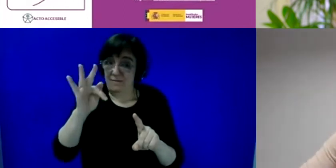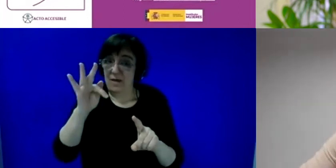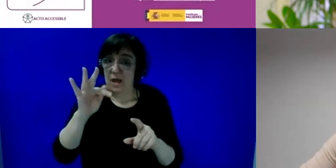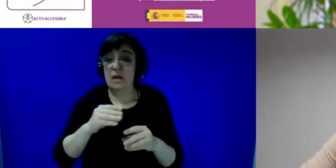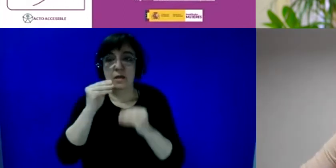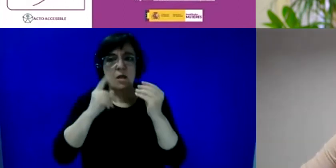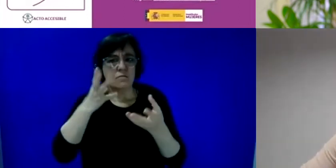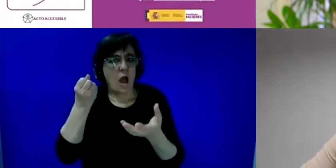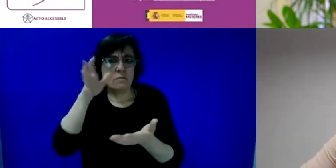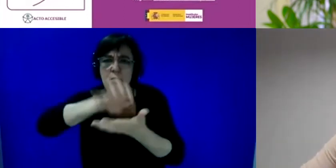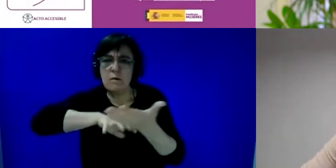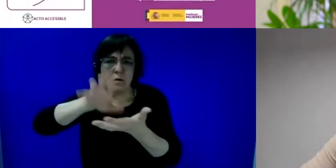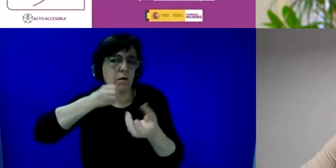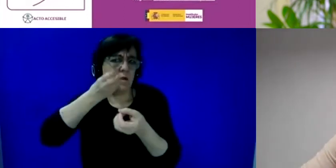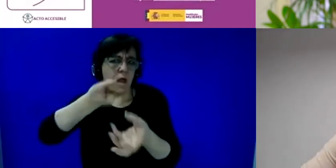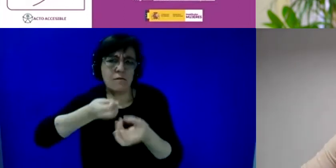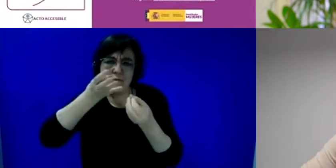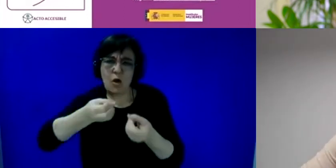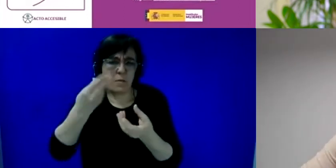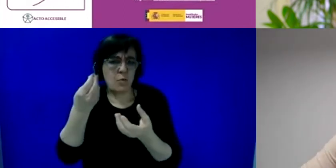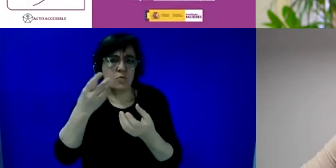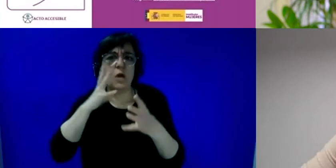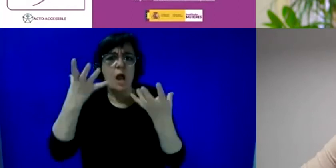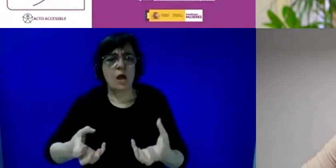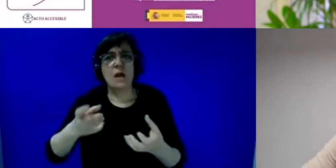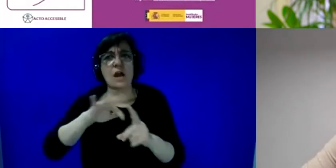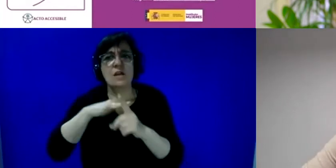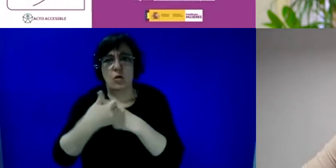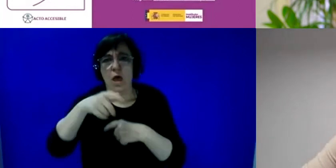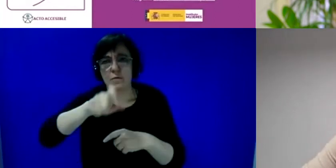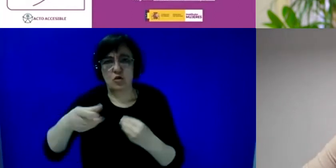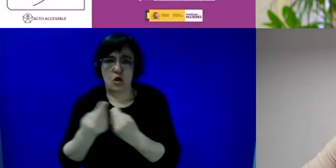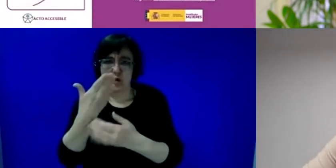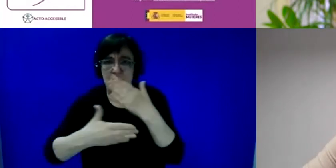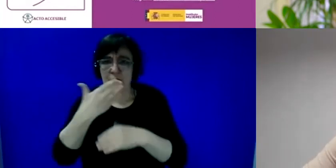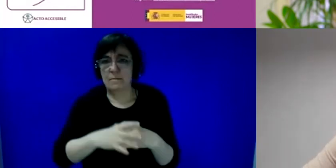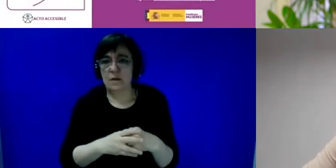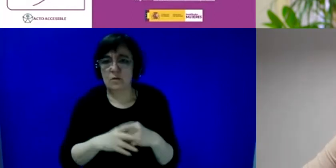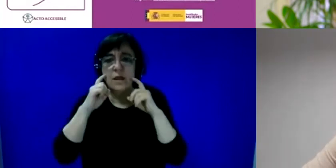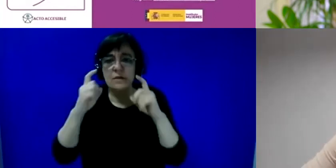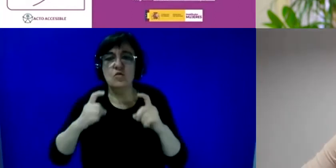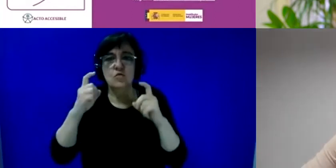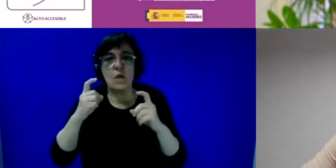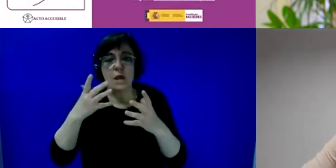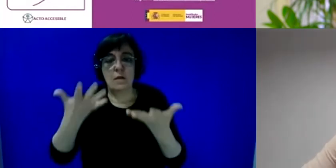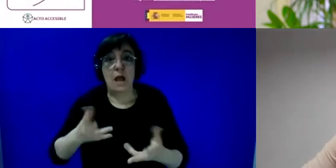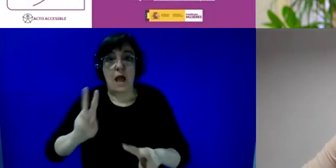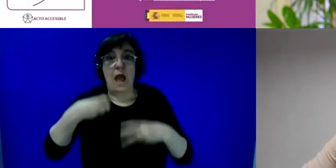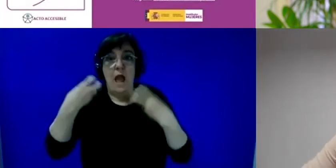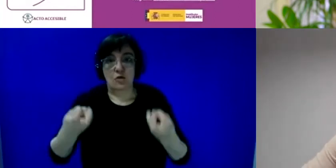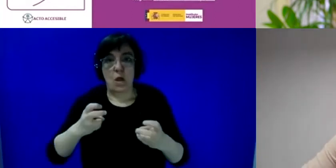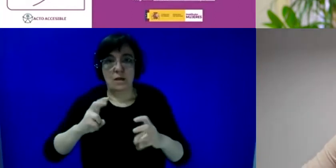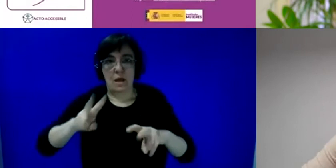information on the situation of persons with disabilities, which we try to update as often as we can. We made an